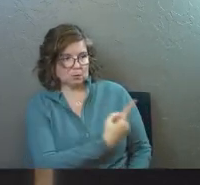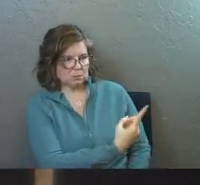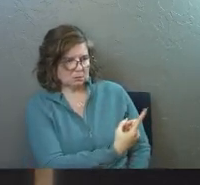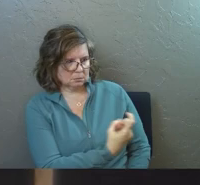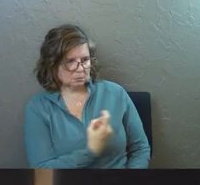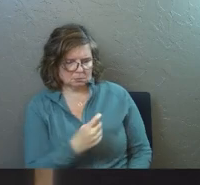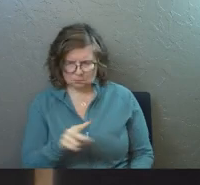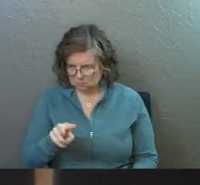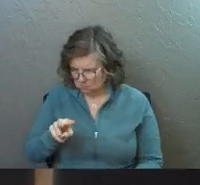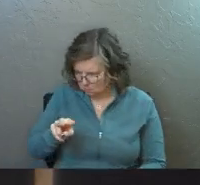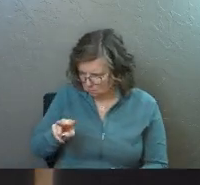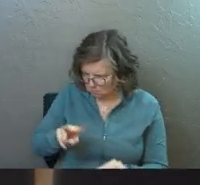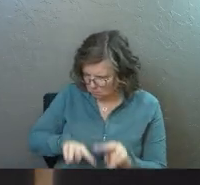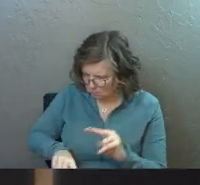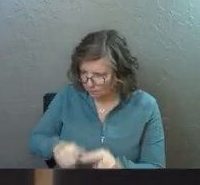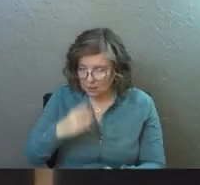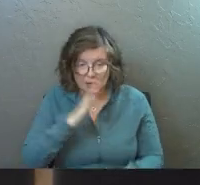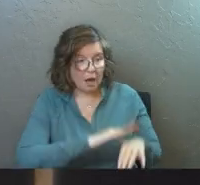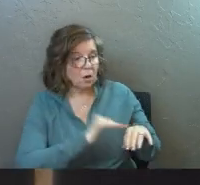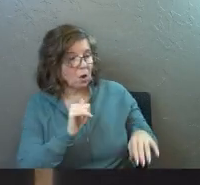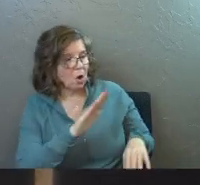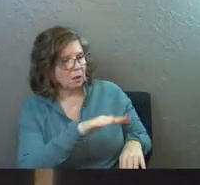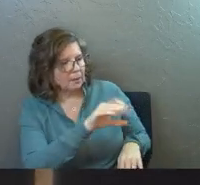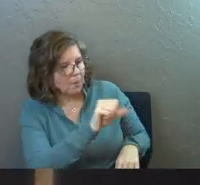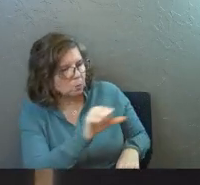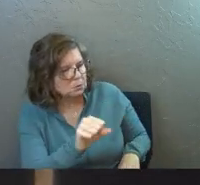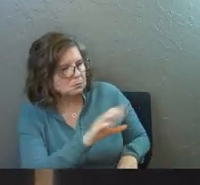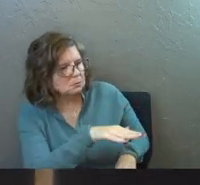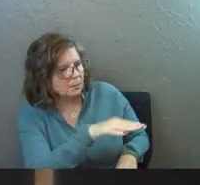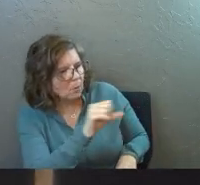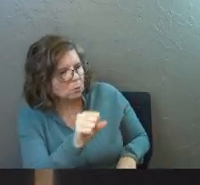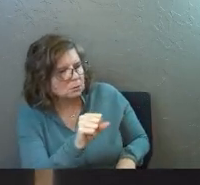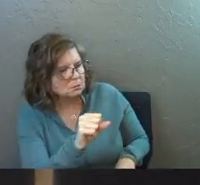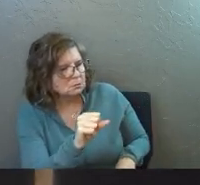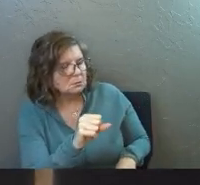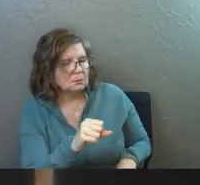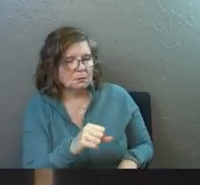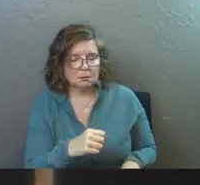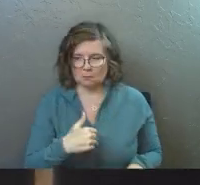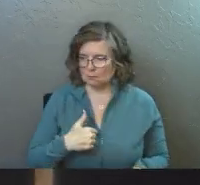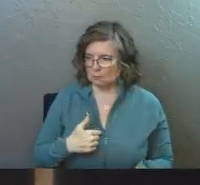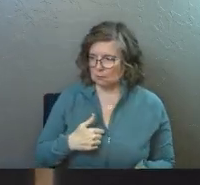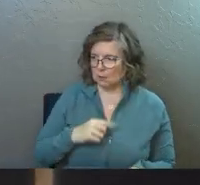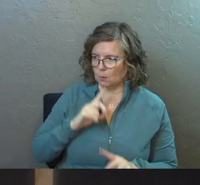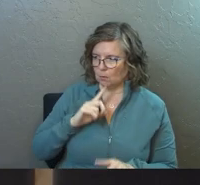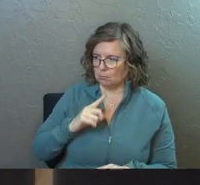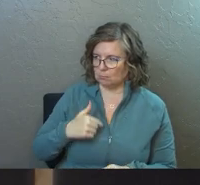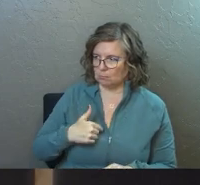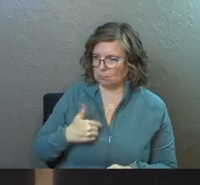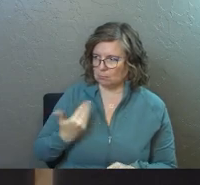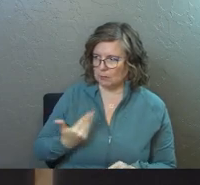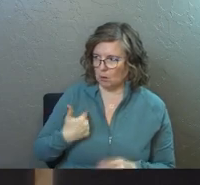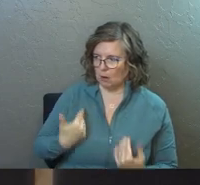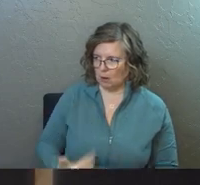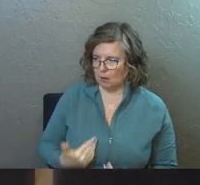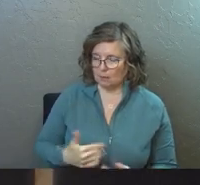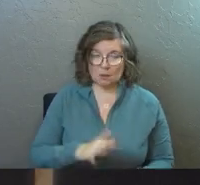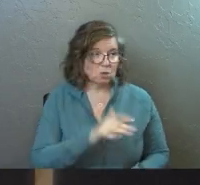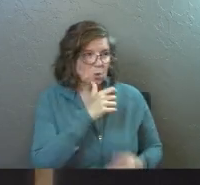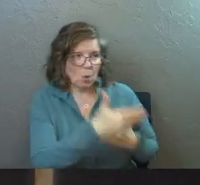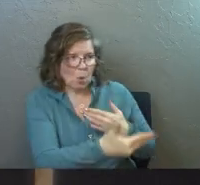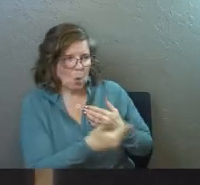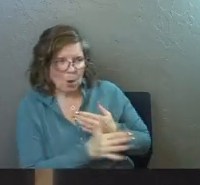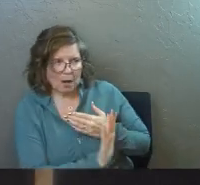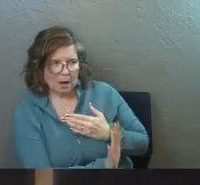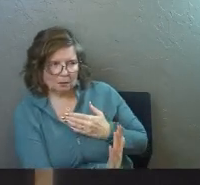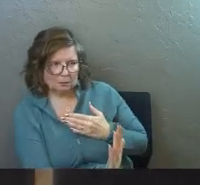look, God called to him from the middle of the bush, Moses, Moses. And then Moses replied, here I am. Verse 5, do not come any closer, the